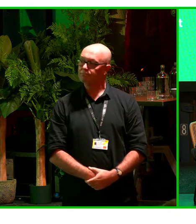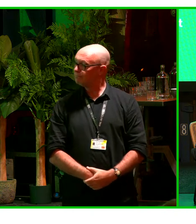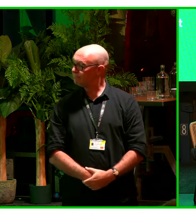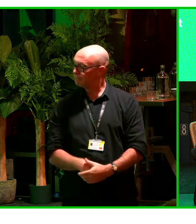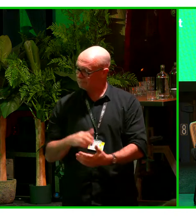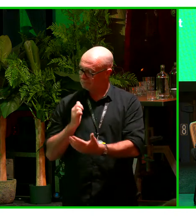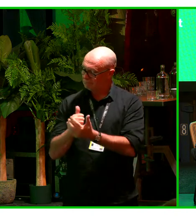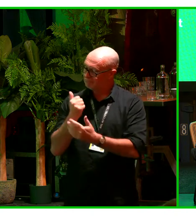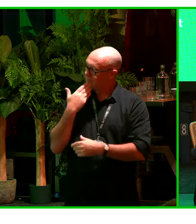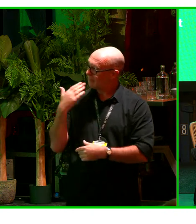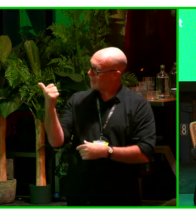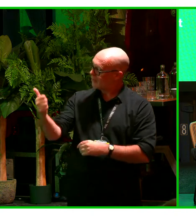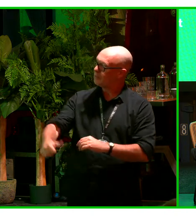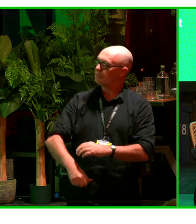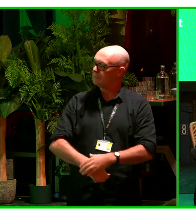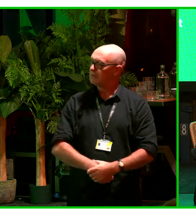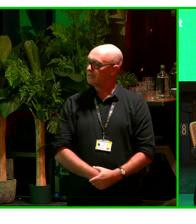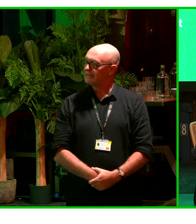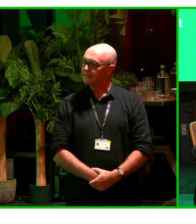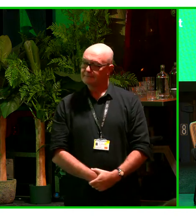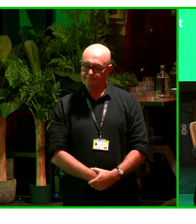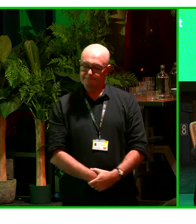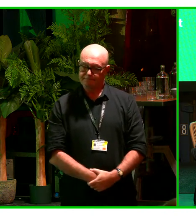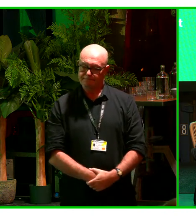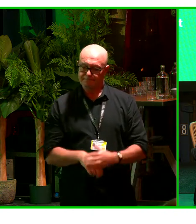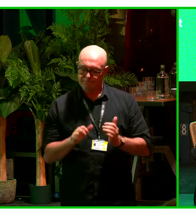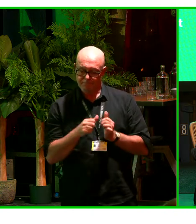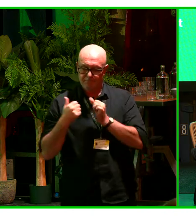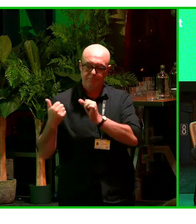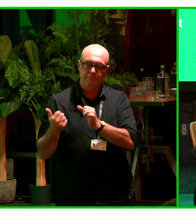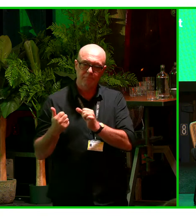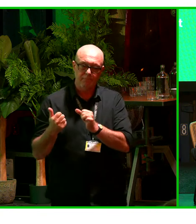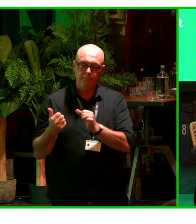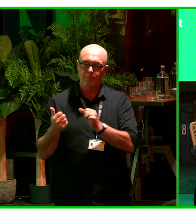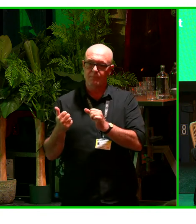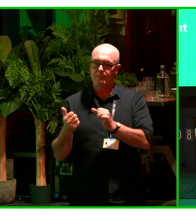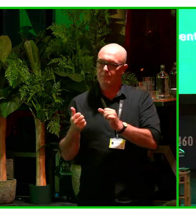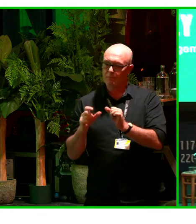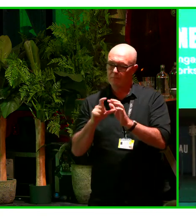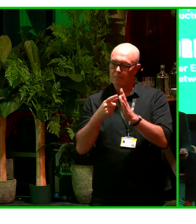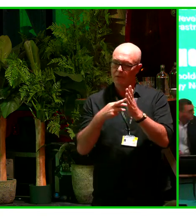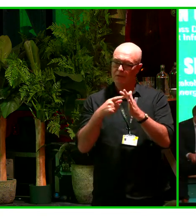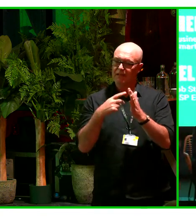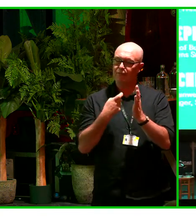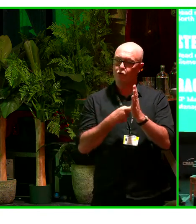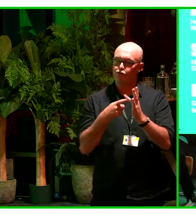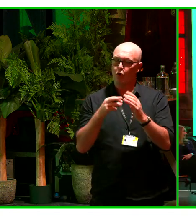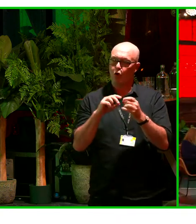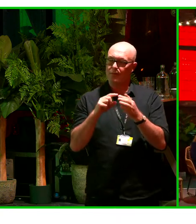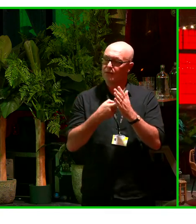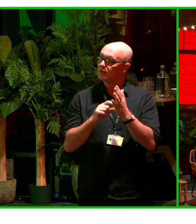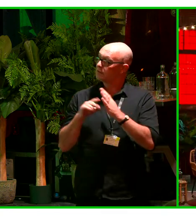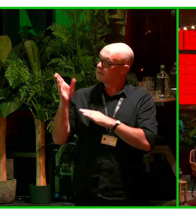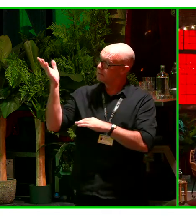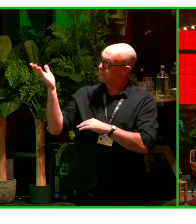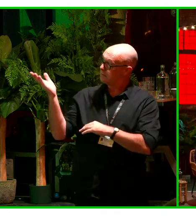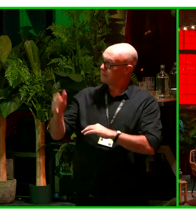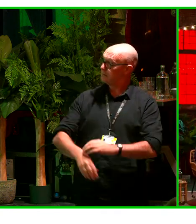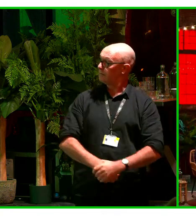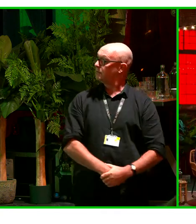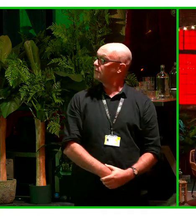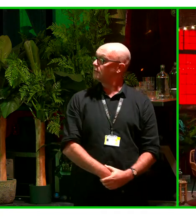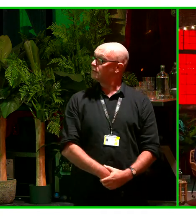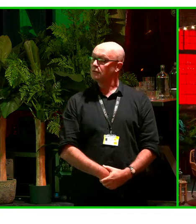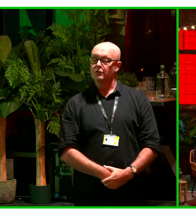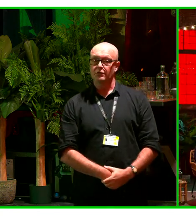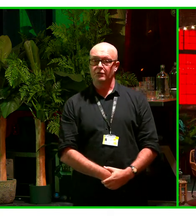Brilliant. Thank you so much for that, Jenny. Next, I'm delighted to welcome Dave Roberts, who's Commercial Director at EA Technology,